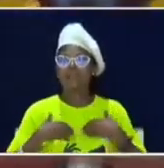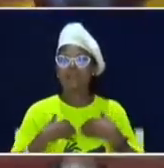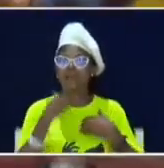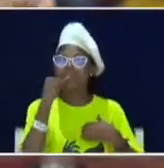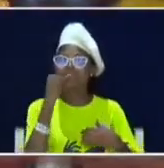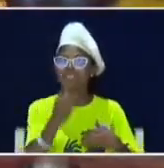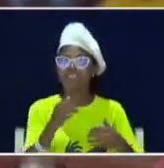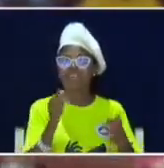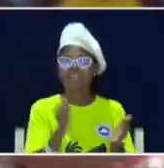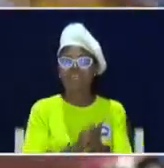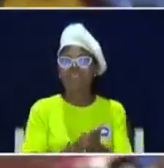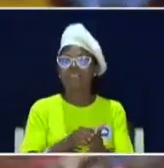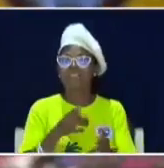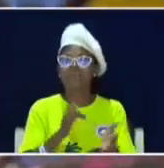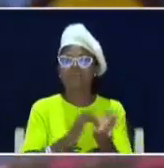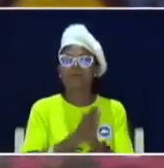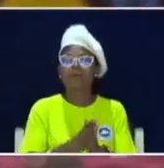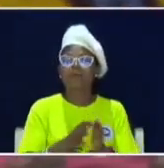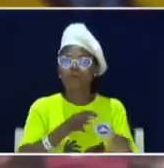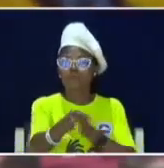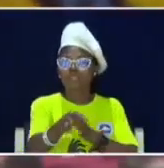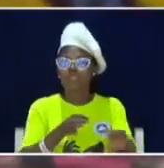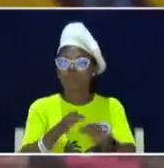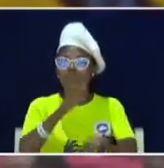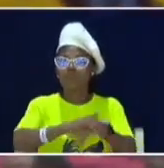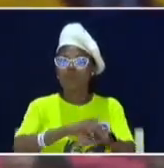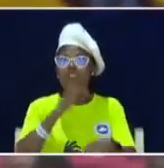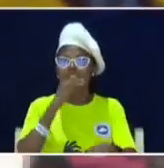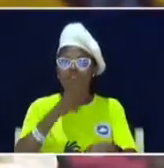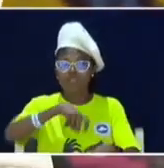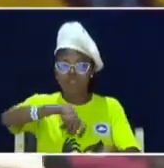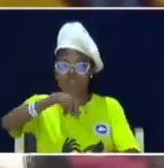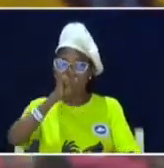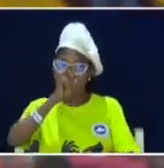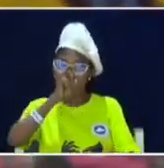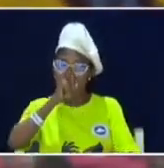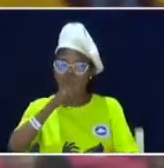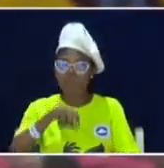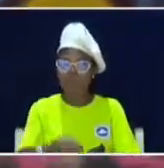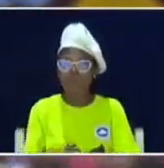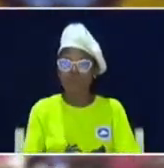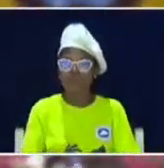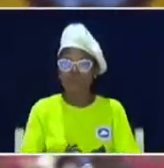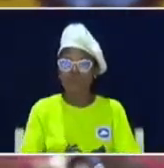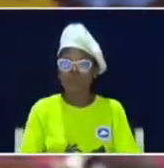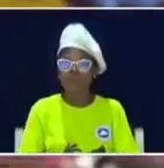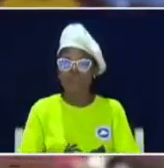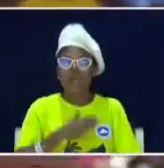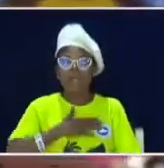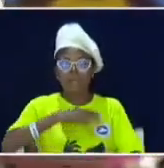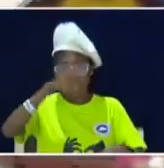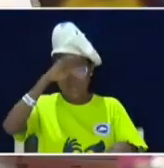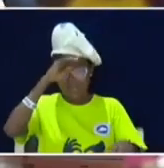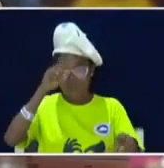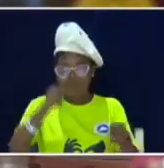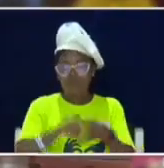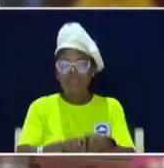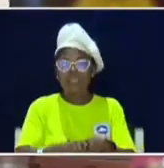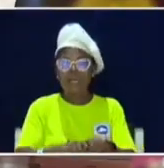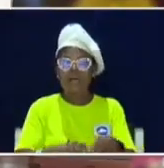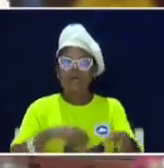that I stumble on was the eagle. Eagle. My brother went as far